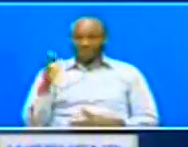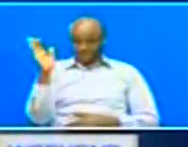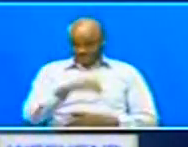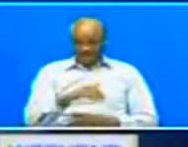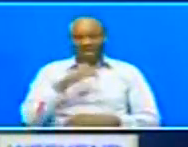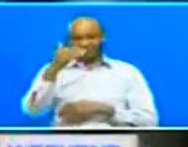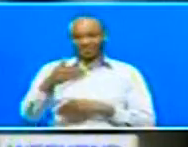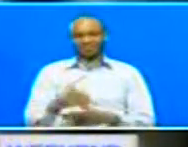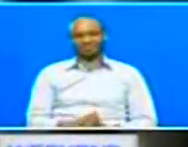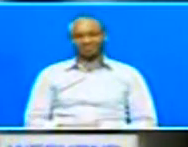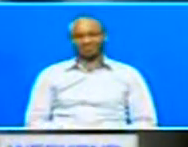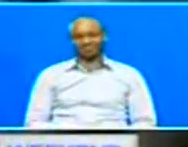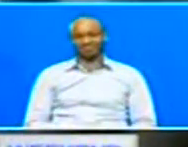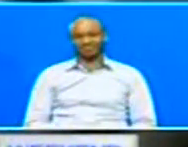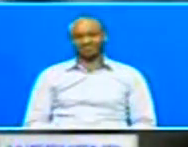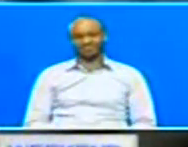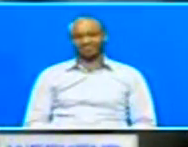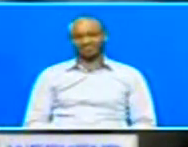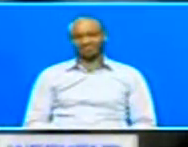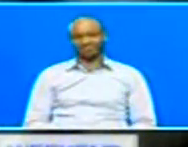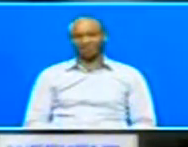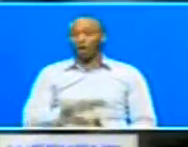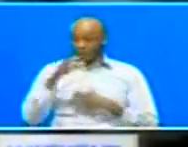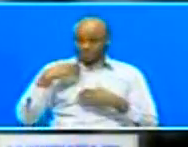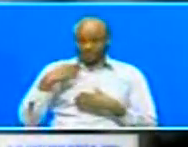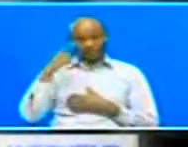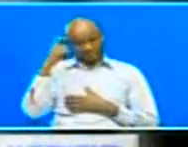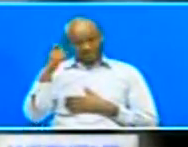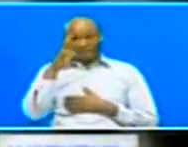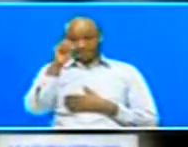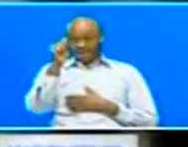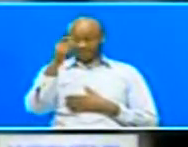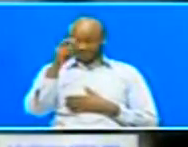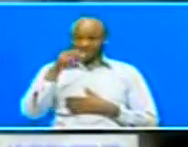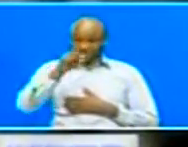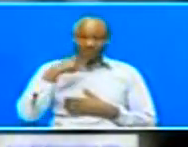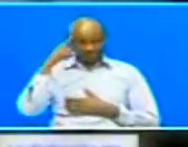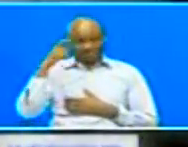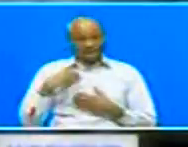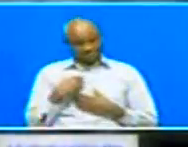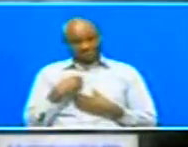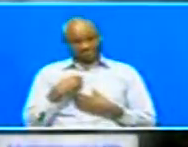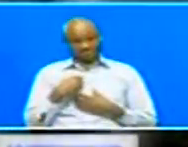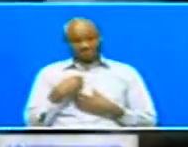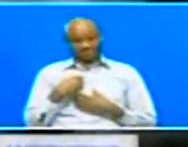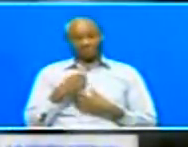be right back after this. All great leaders have dreams. Martin Luther King had one.